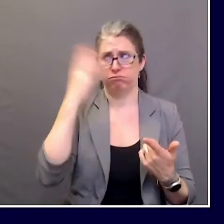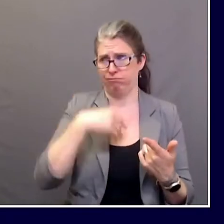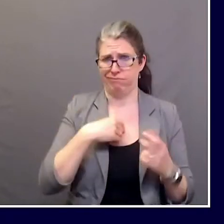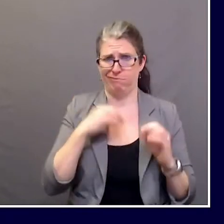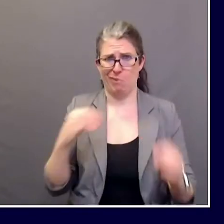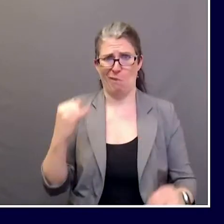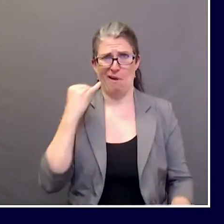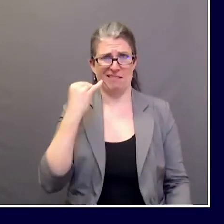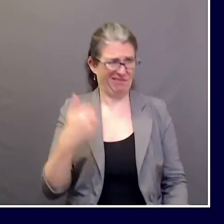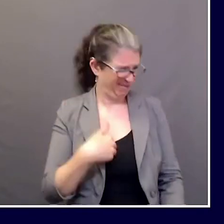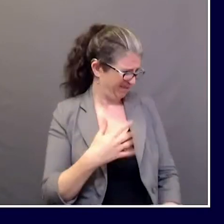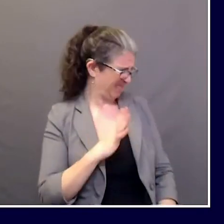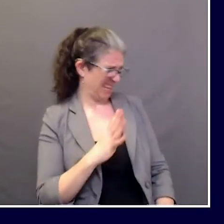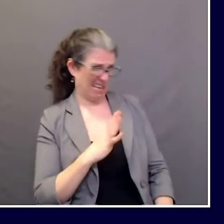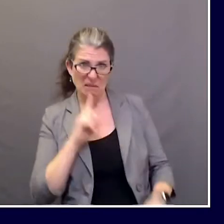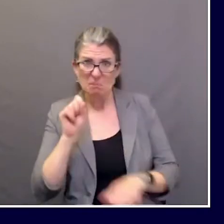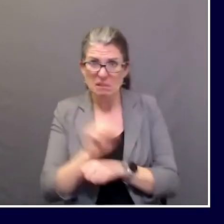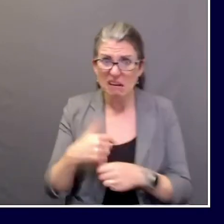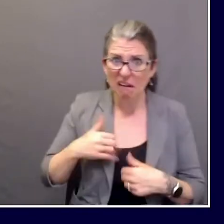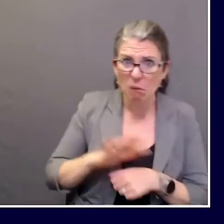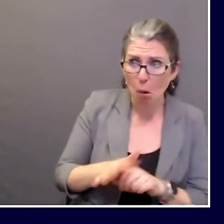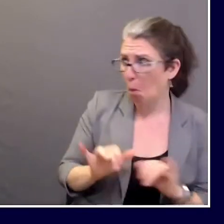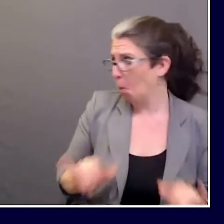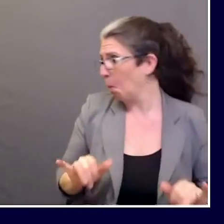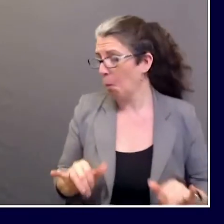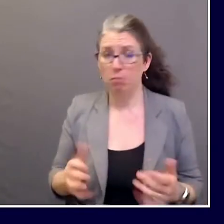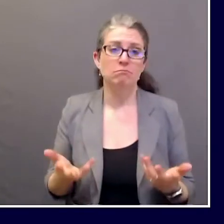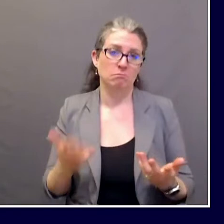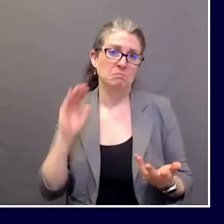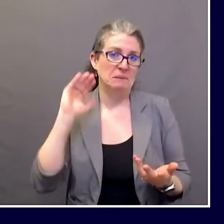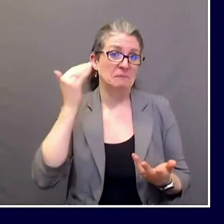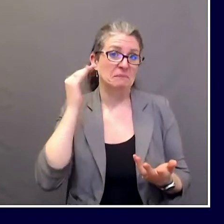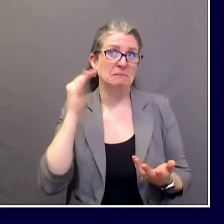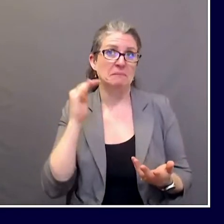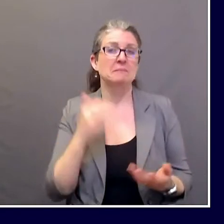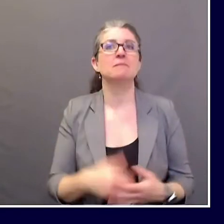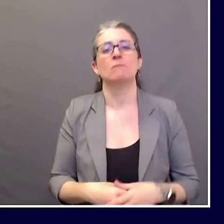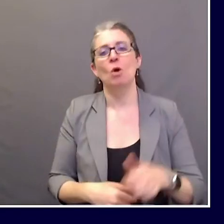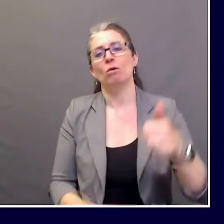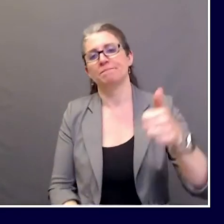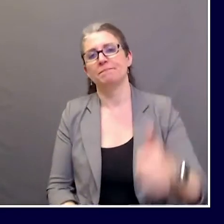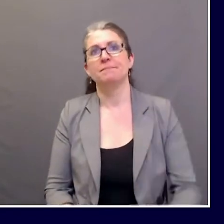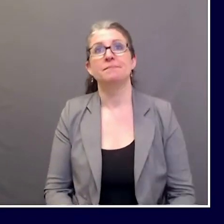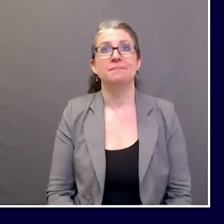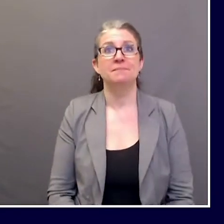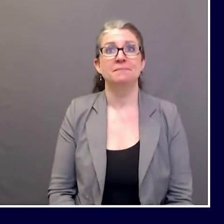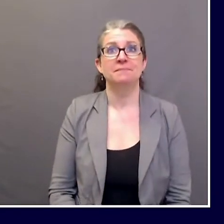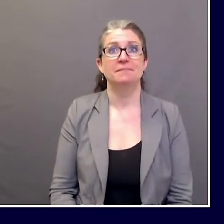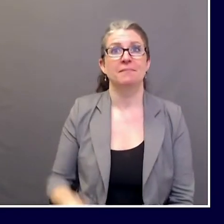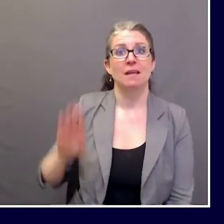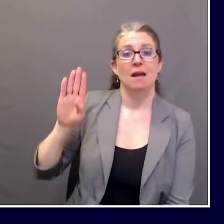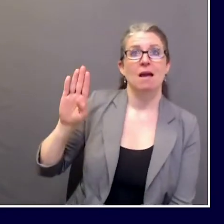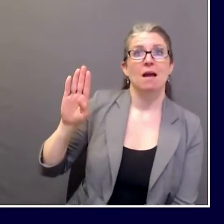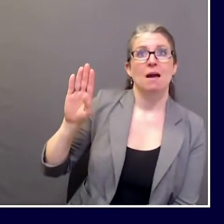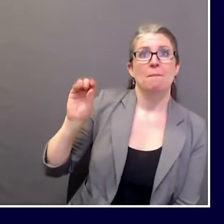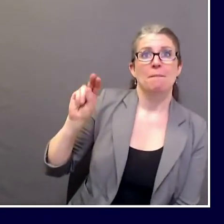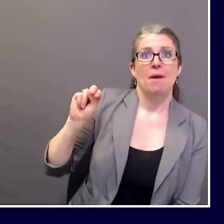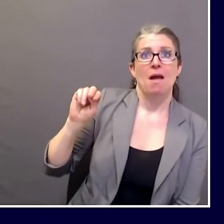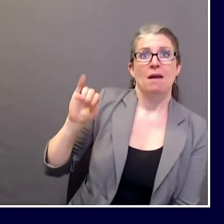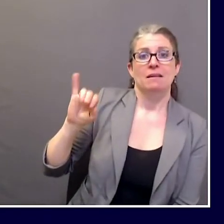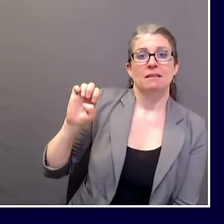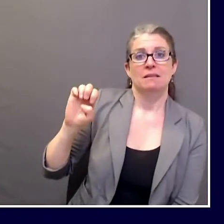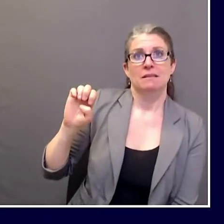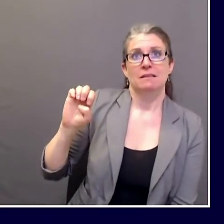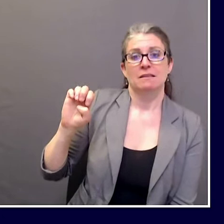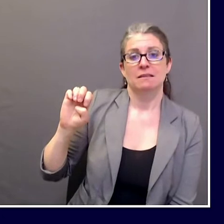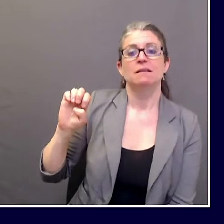Great, thank you. Over to Bonnie at the Sun Journal. Thank you. St. Mary's Hospital in Lewiston was planning to